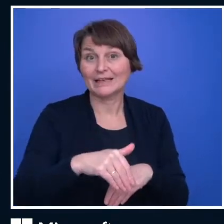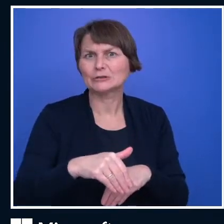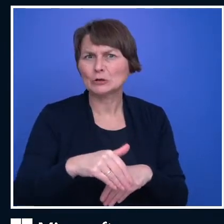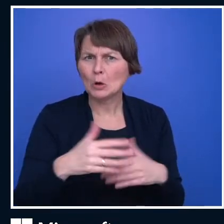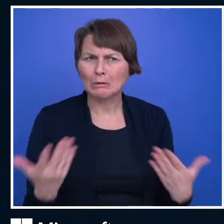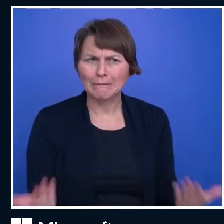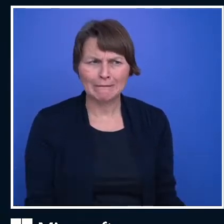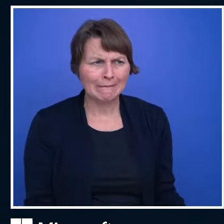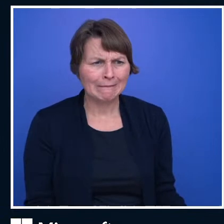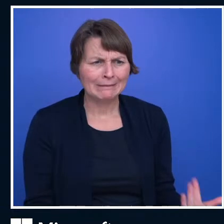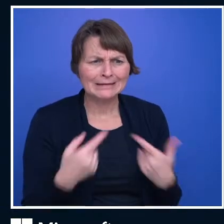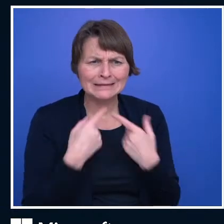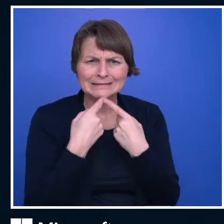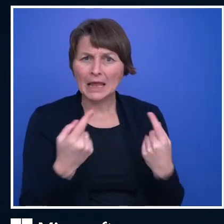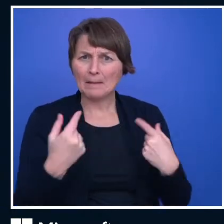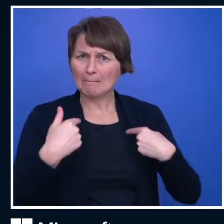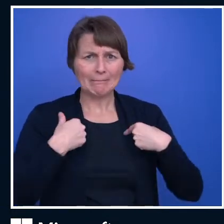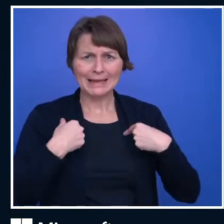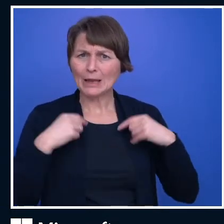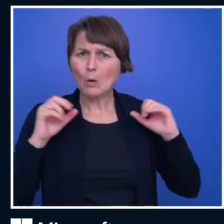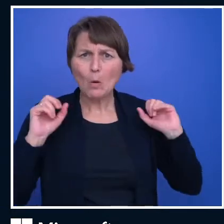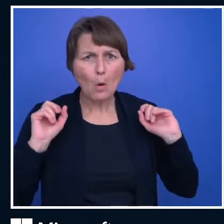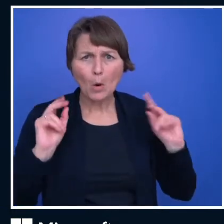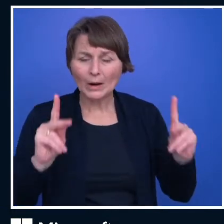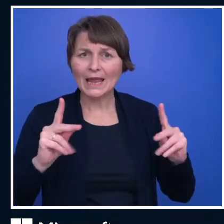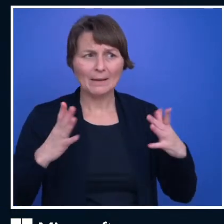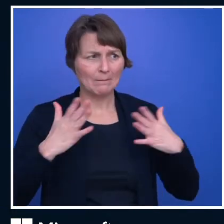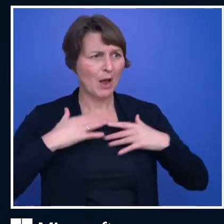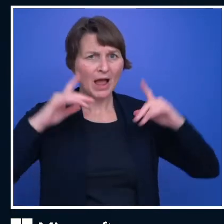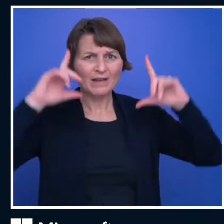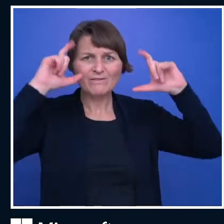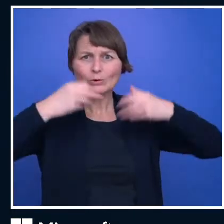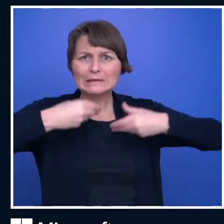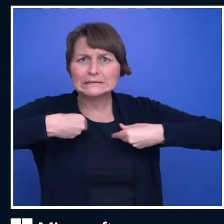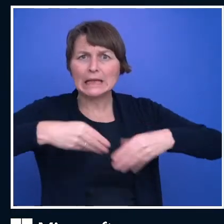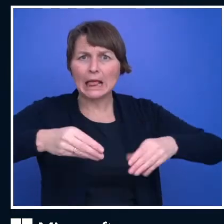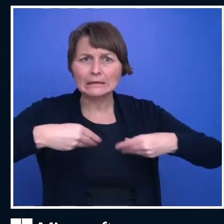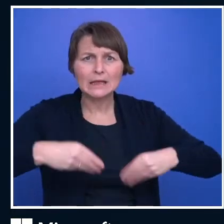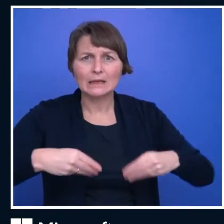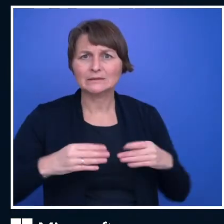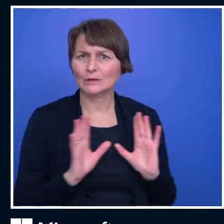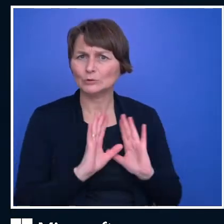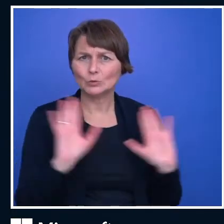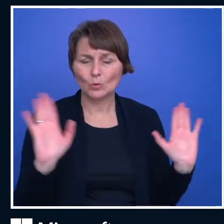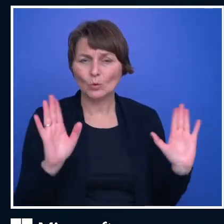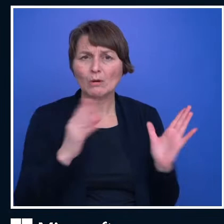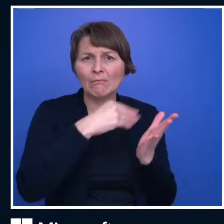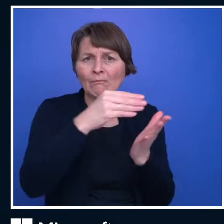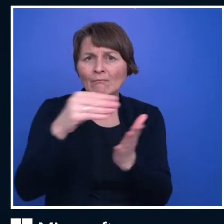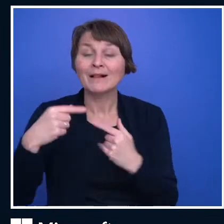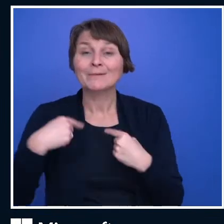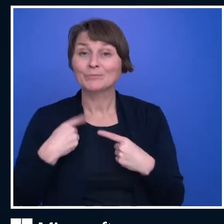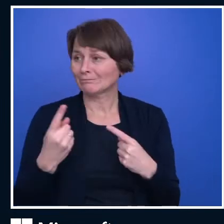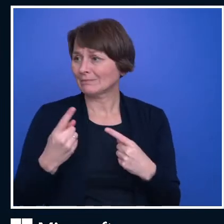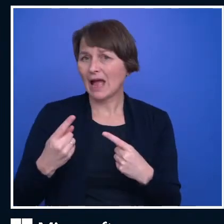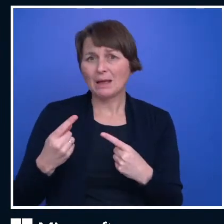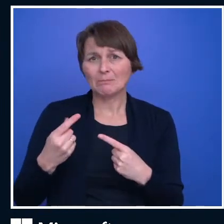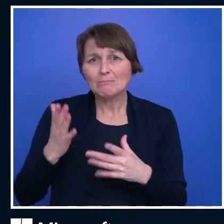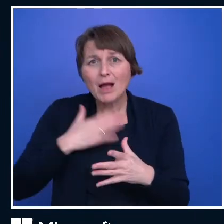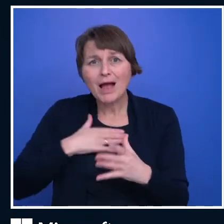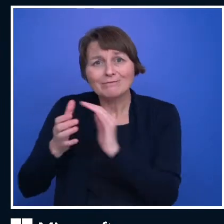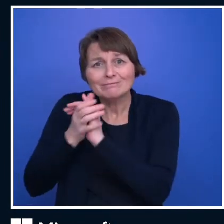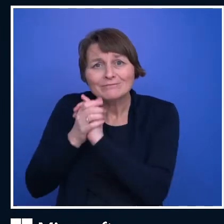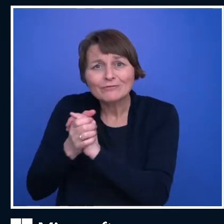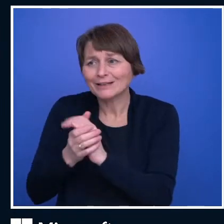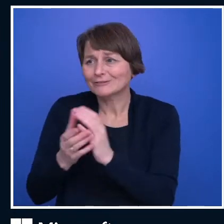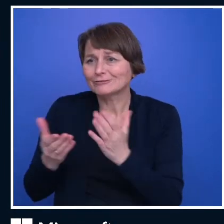give permission for these photos to be sold, and I was just sharing them to my family and friends on social media. How do I